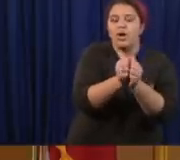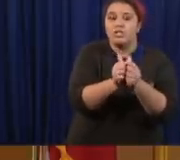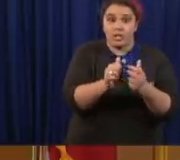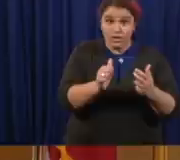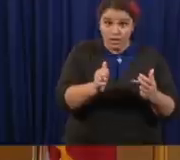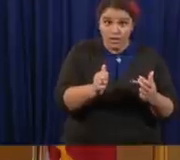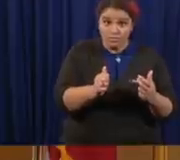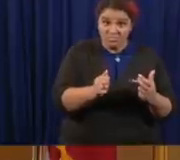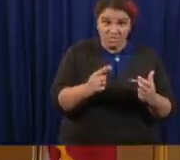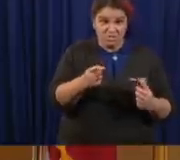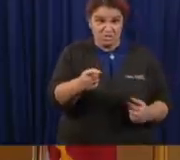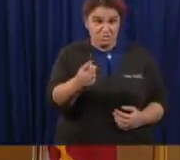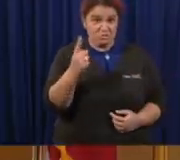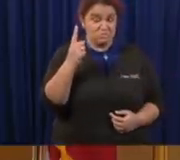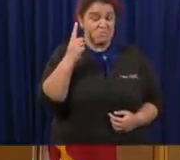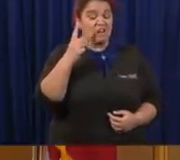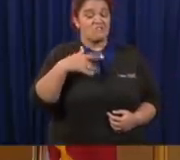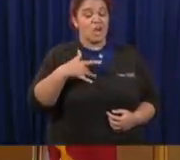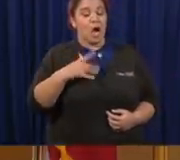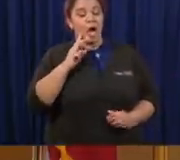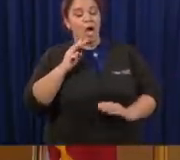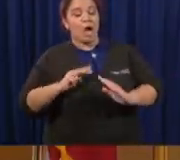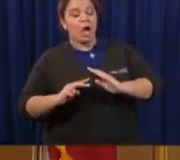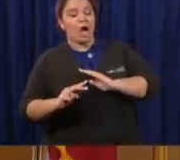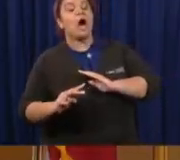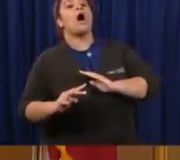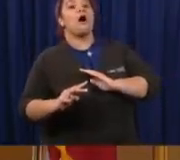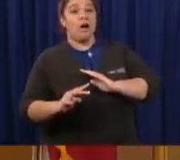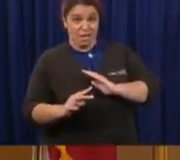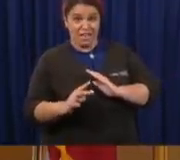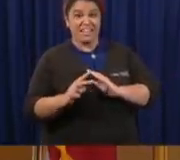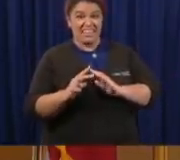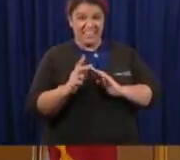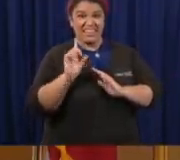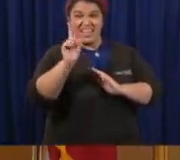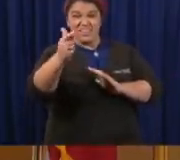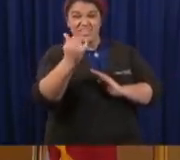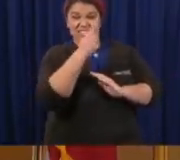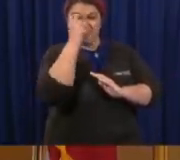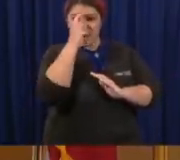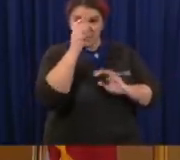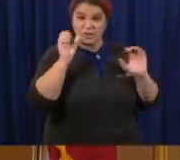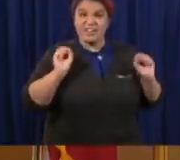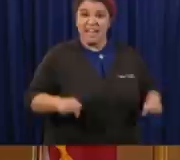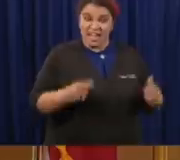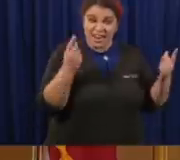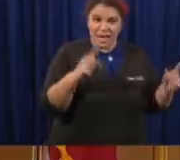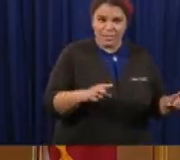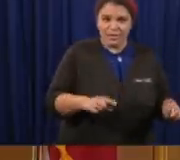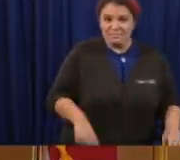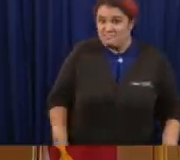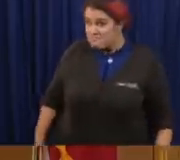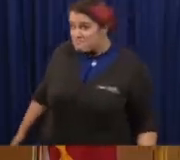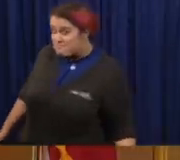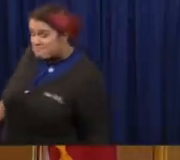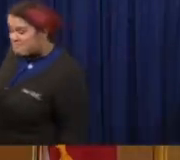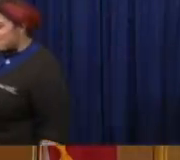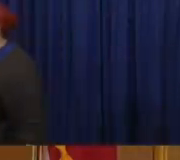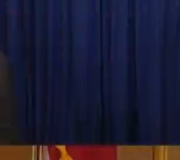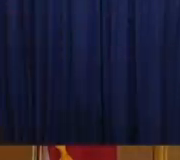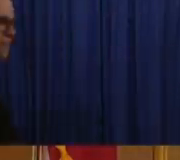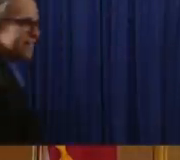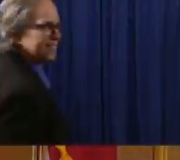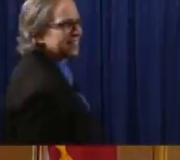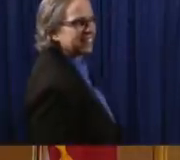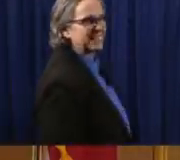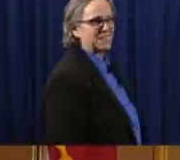might get to a point where we might be able to have some of those events later this summer? Well, no one loves a county fair better than Mike DeWine, and no one loves a state